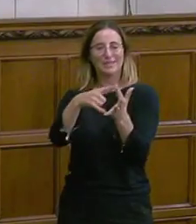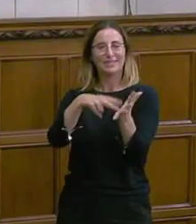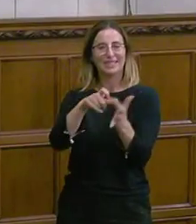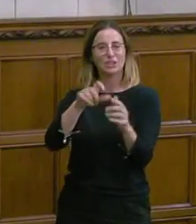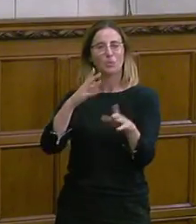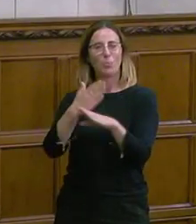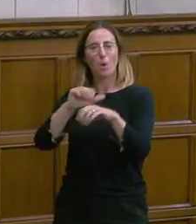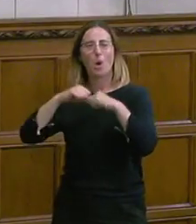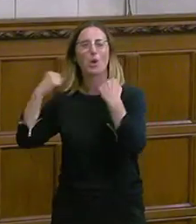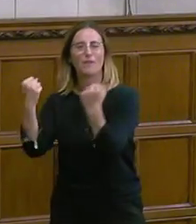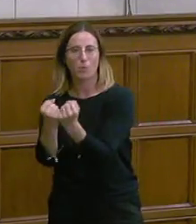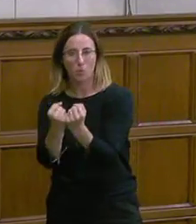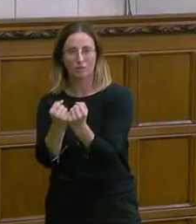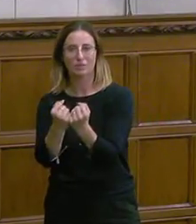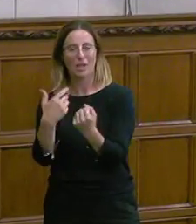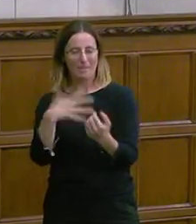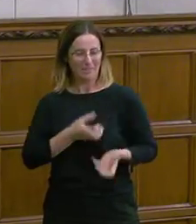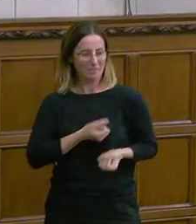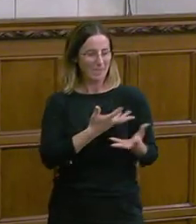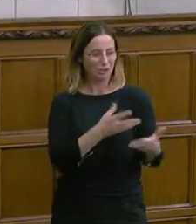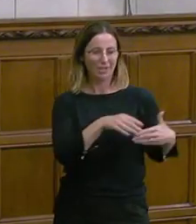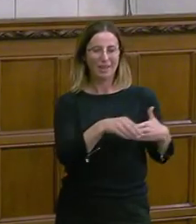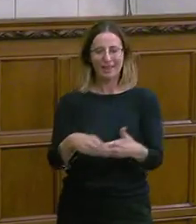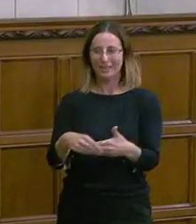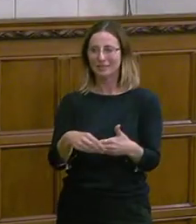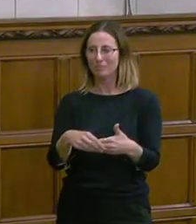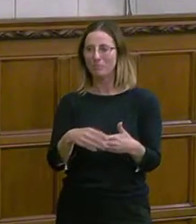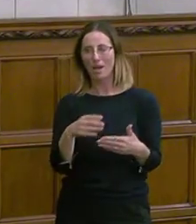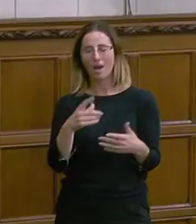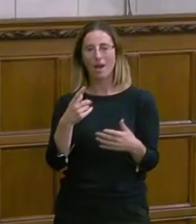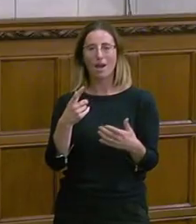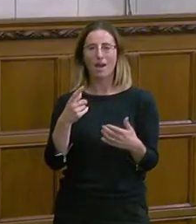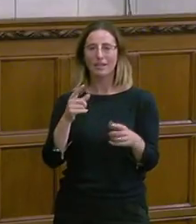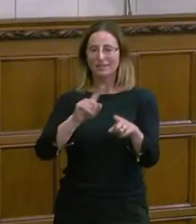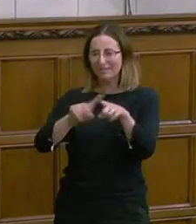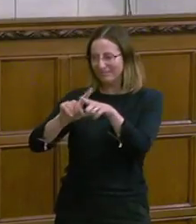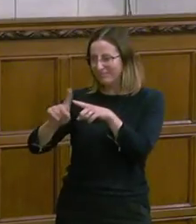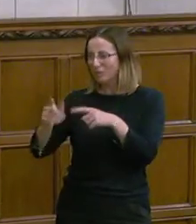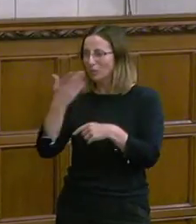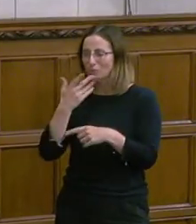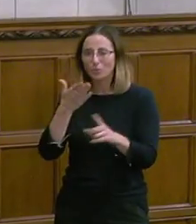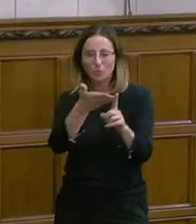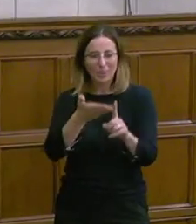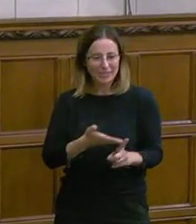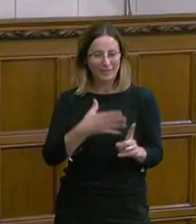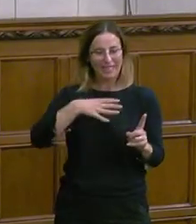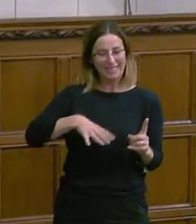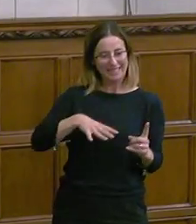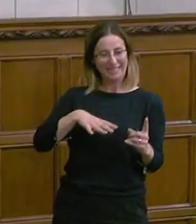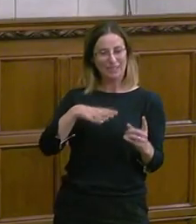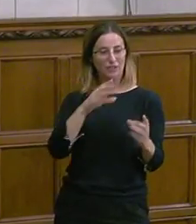School Send Consortium, which I mentioned, led by Nason, aims to equip schools to identify and meet their training